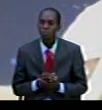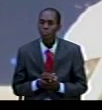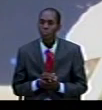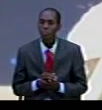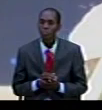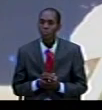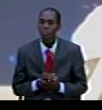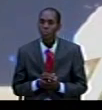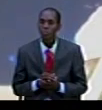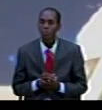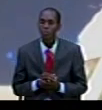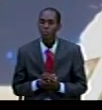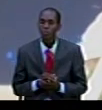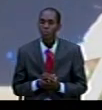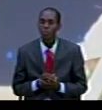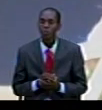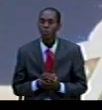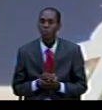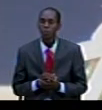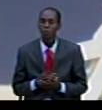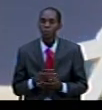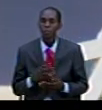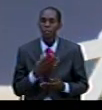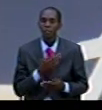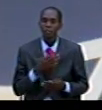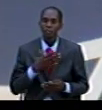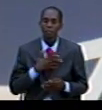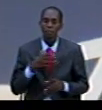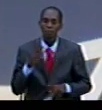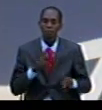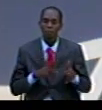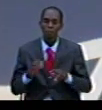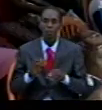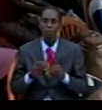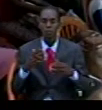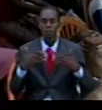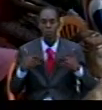and my people in the body of Christ.